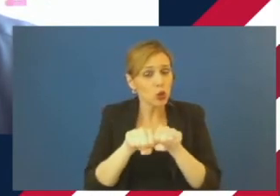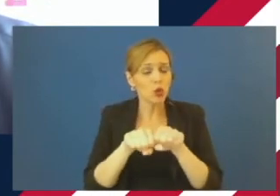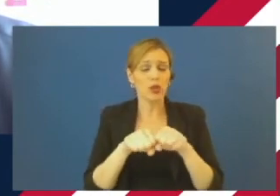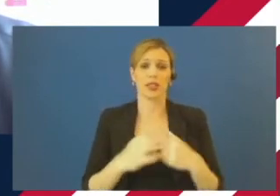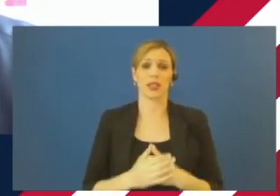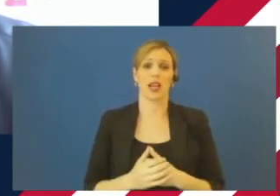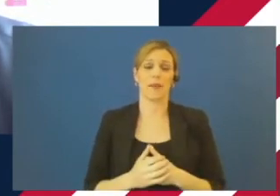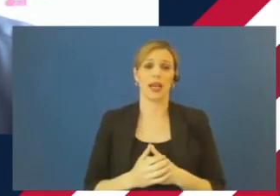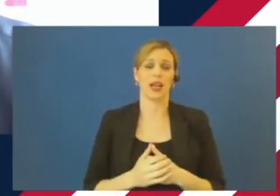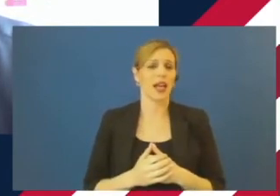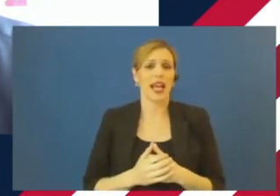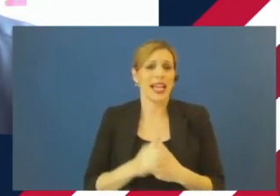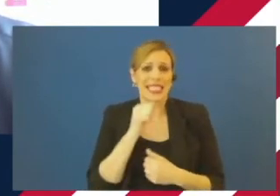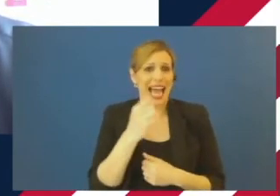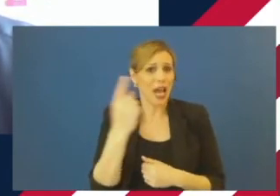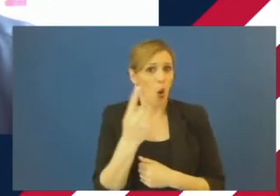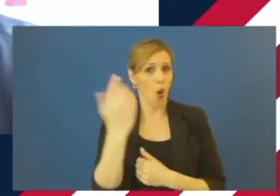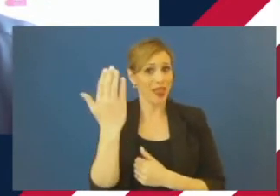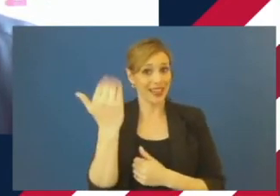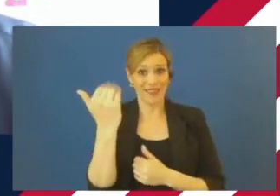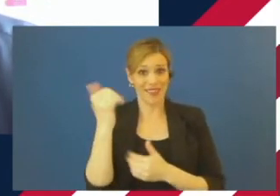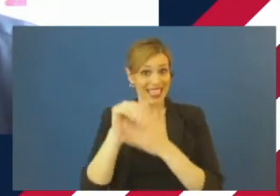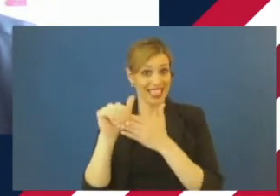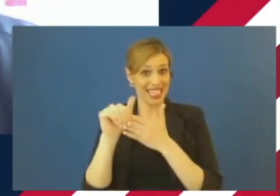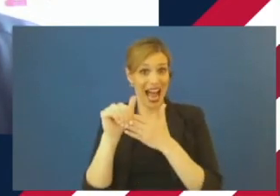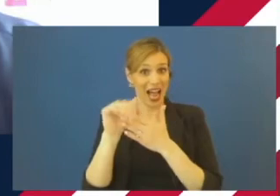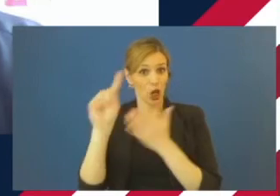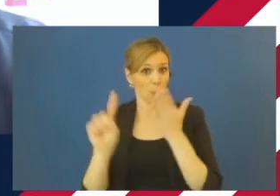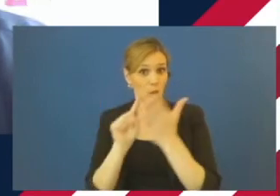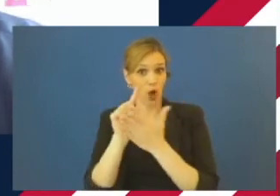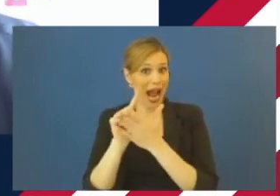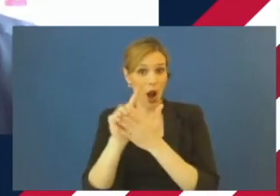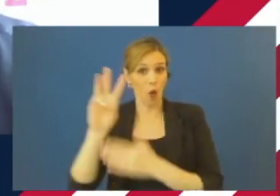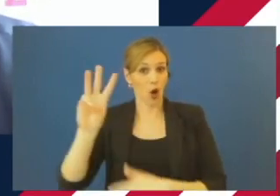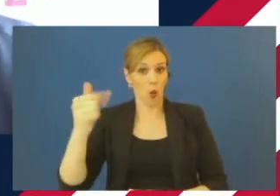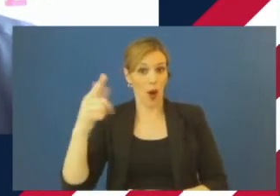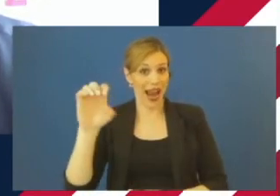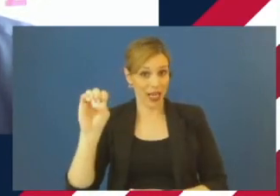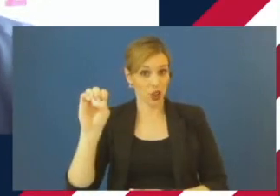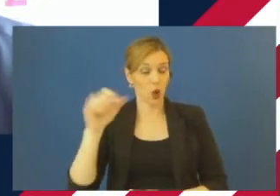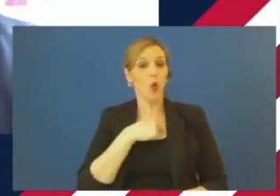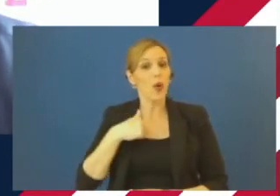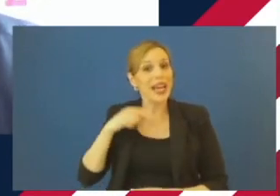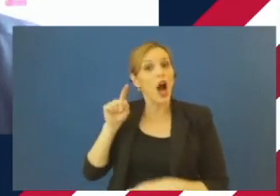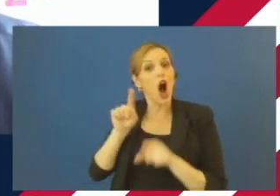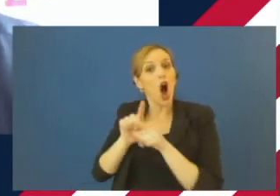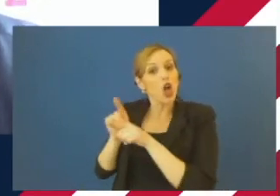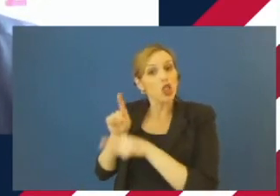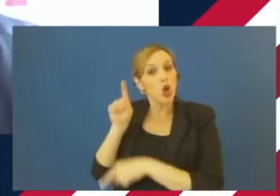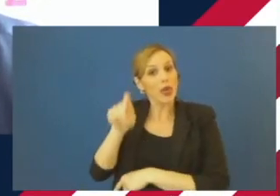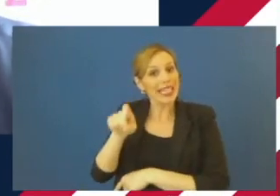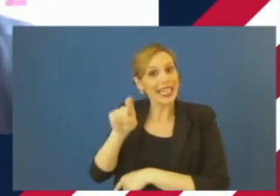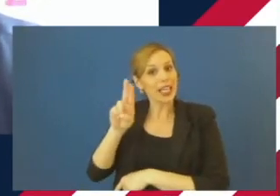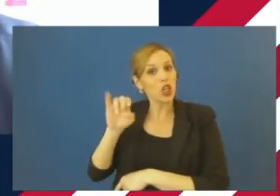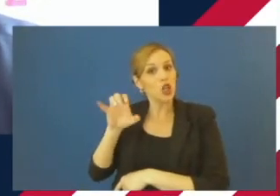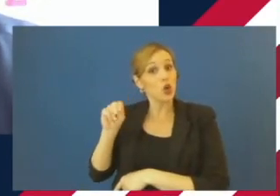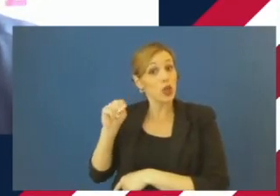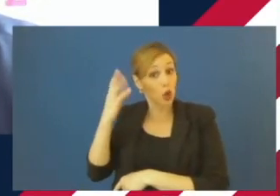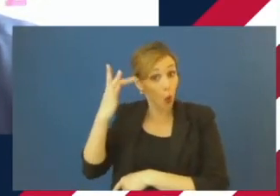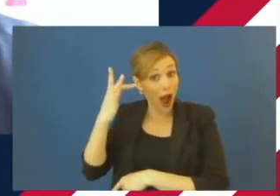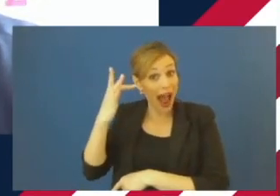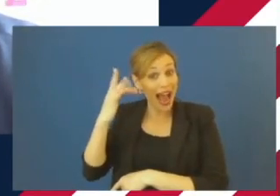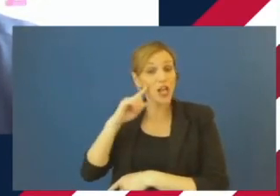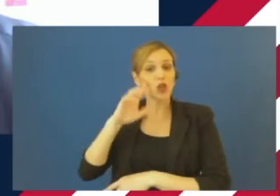$15 an hour wage. We need a union, as I described, to have protections in the workplace. We need democracy in